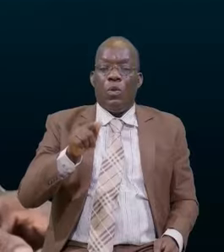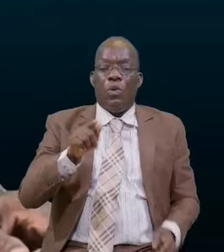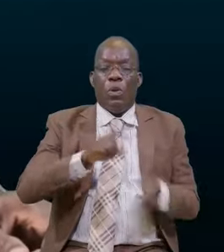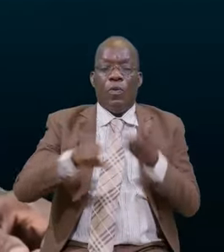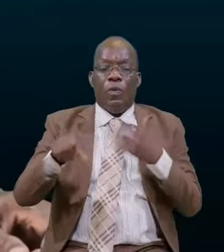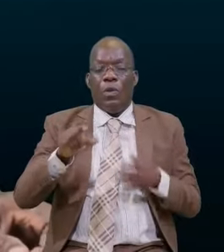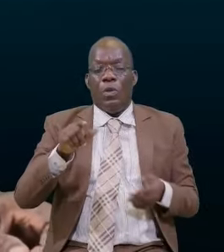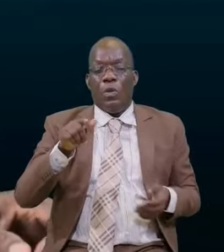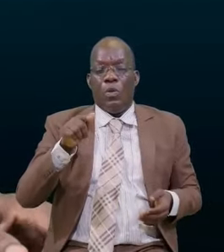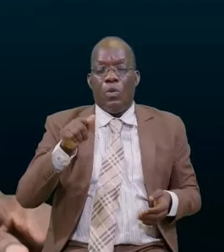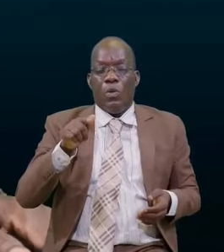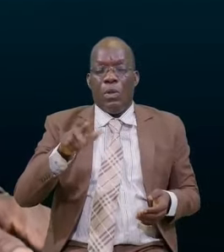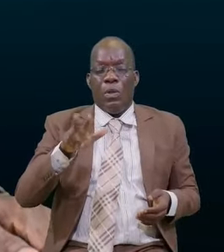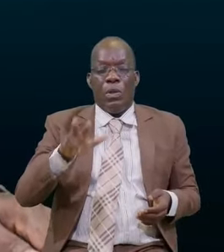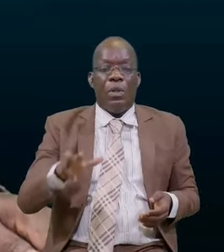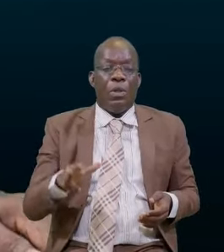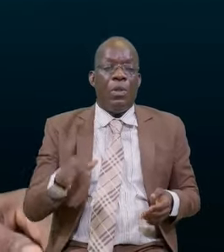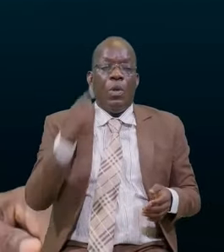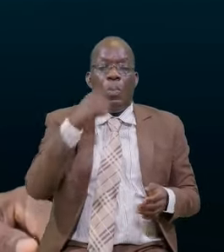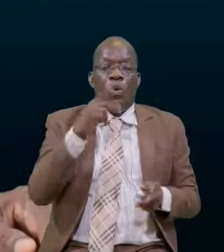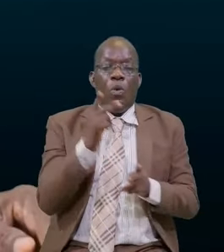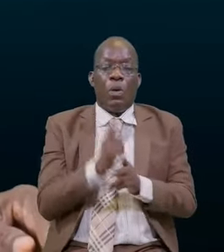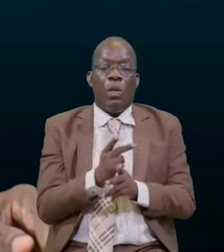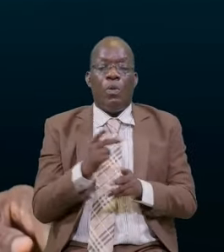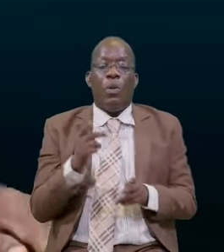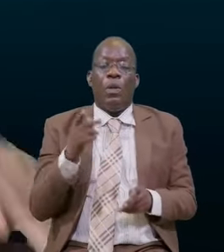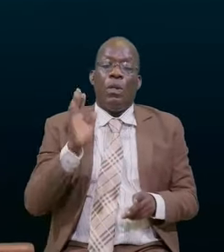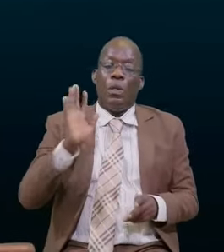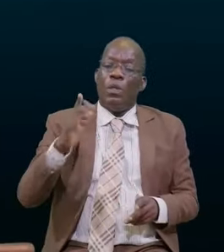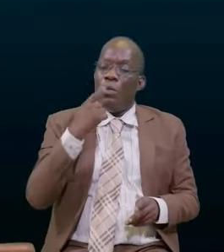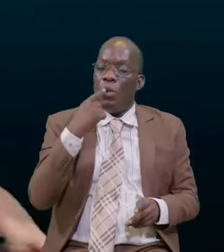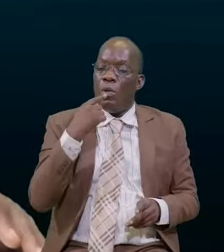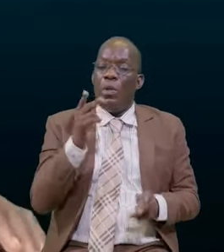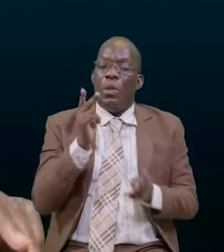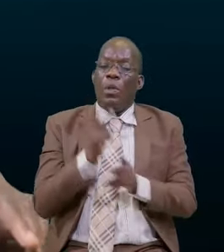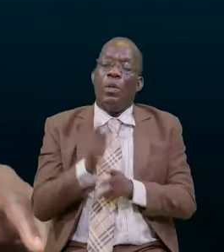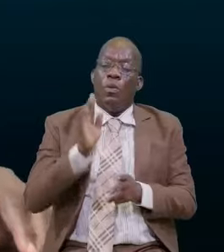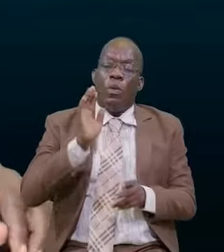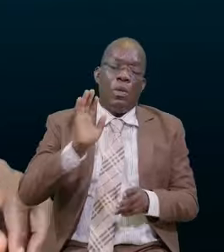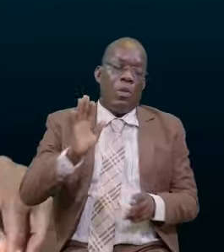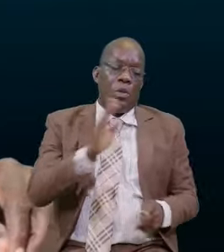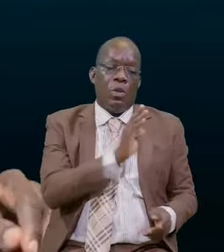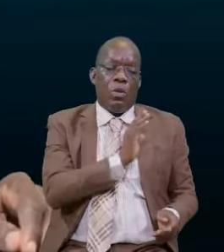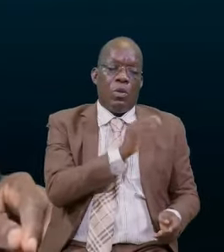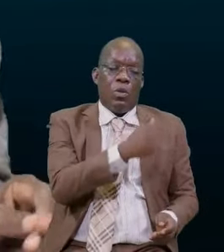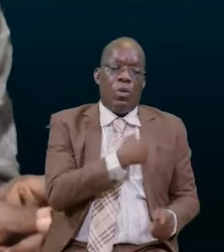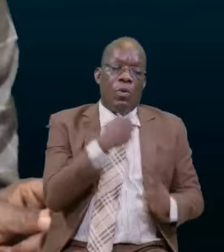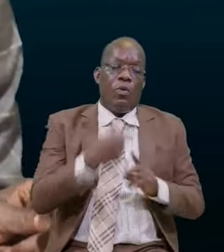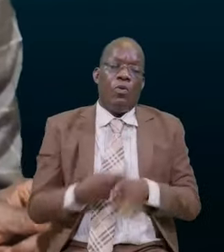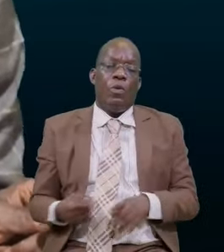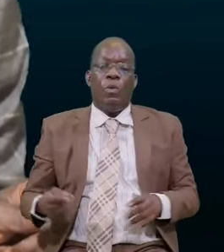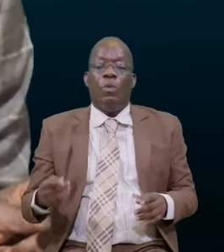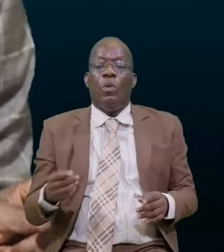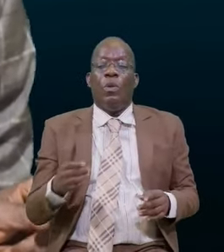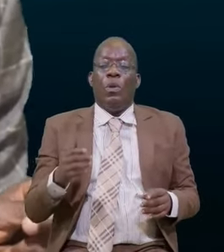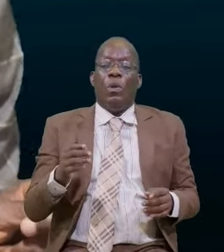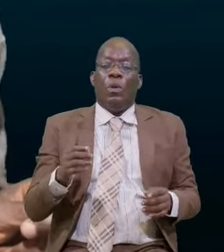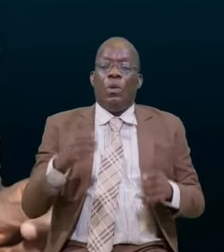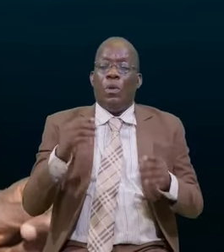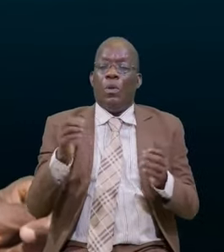mouth and his tongue keepeth his soul from troubles whoo keepeth his mouth and his tongue keepeth his soul from